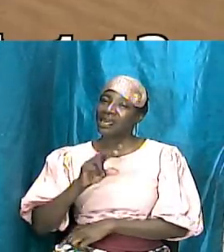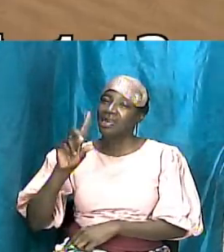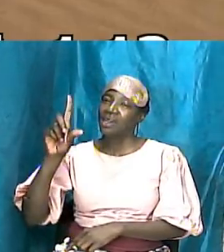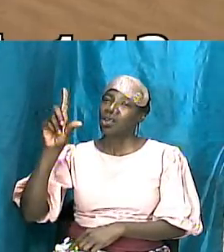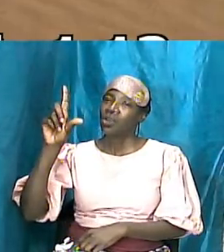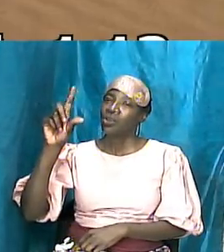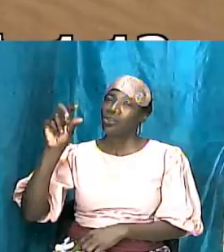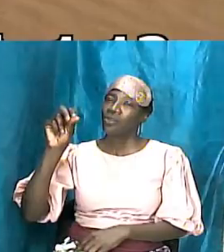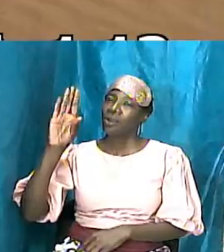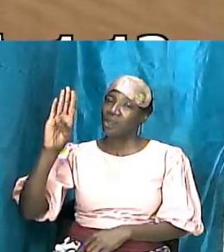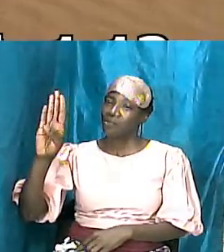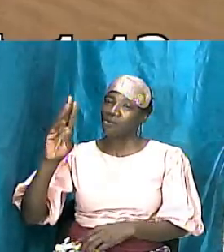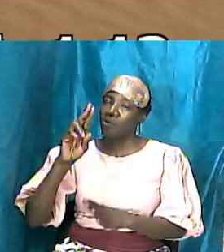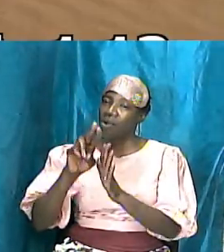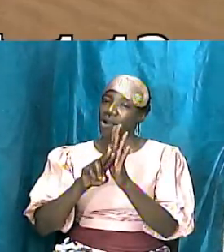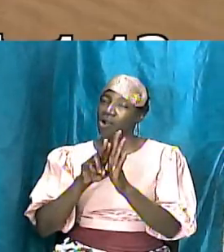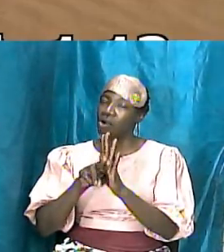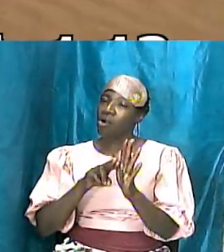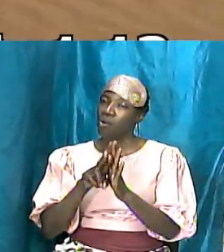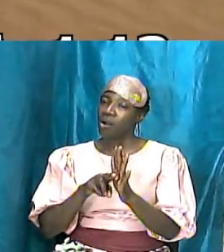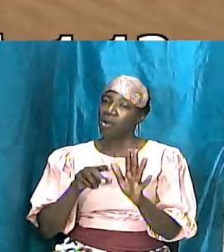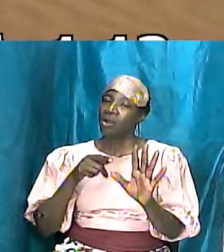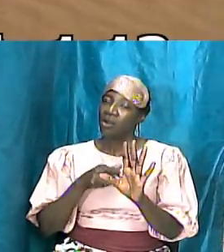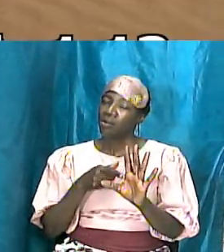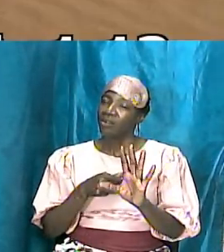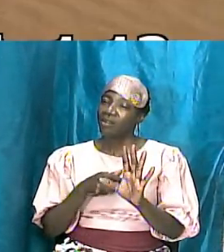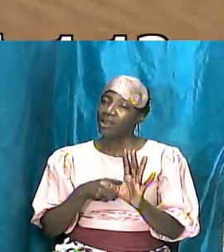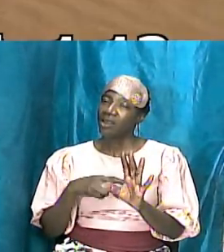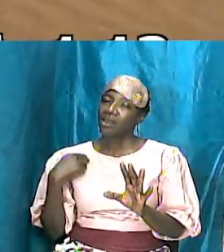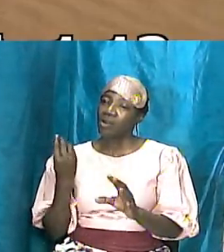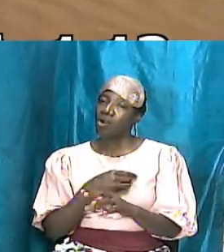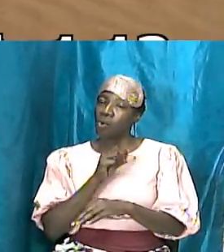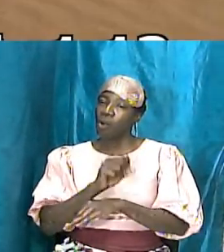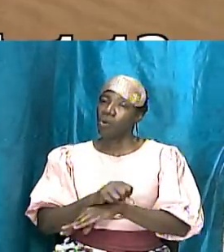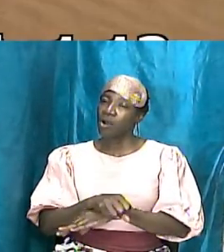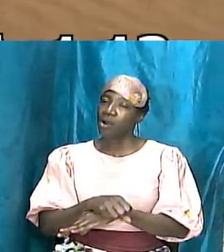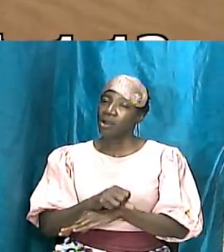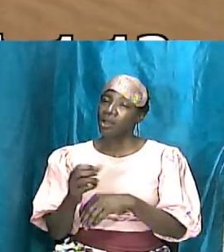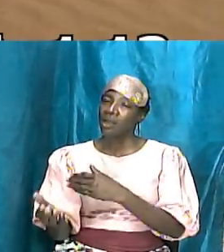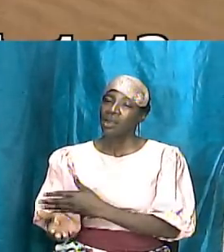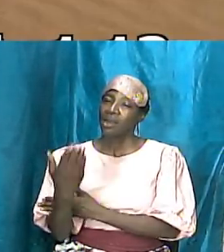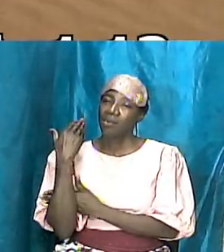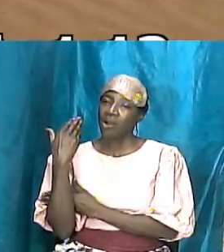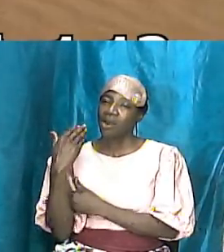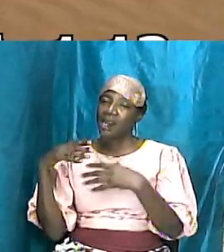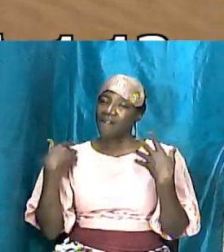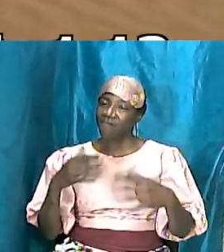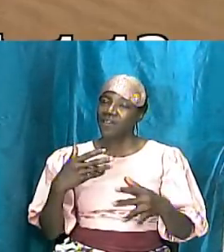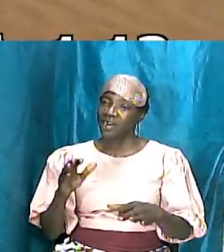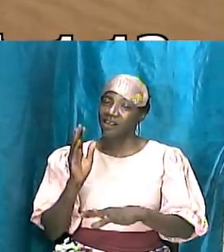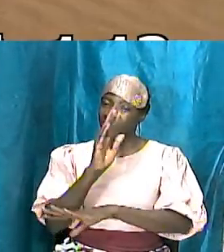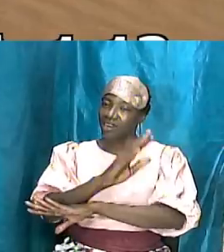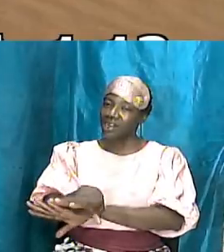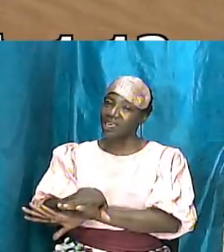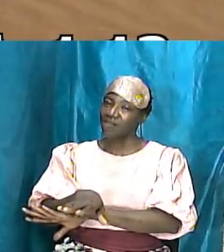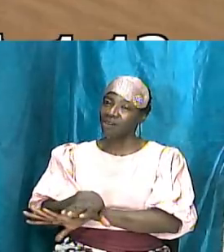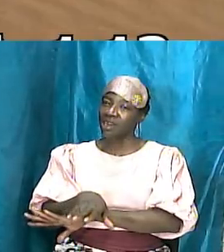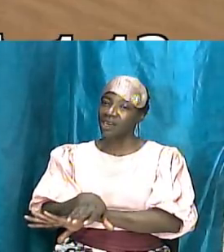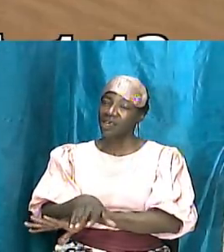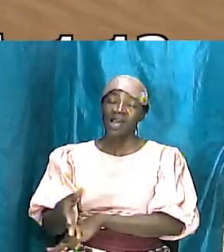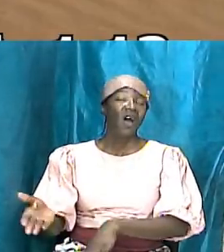day, and we start our work in the morning and we finish in the evening. And this is going way